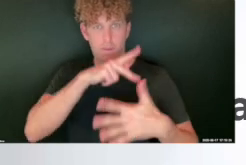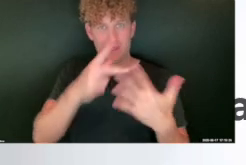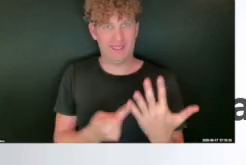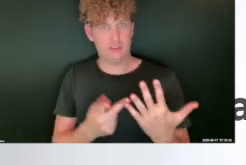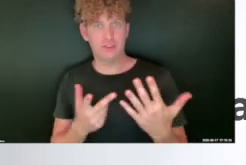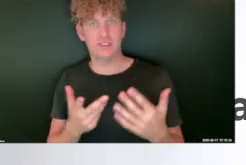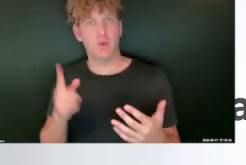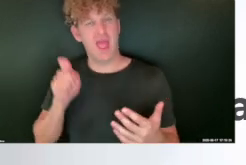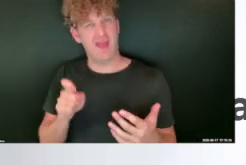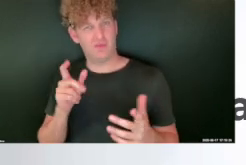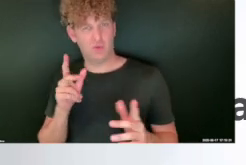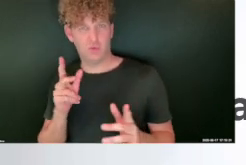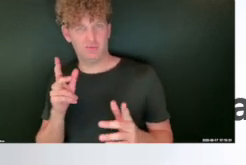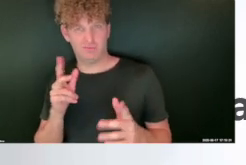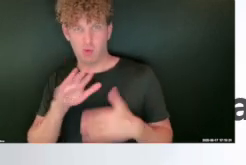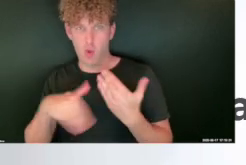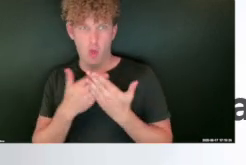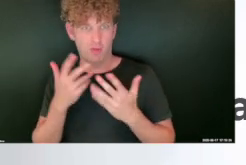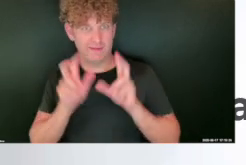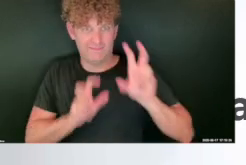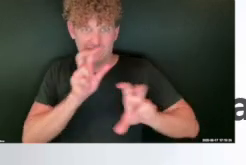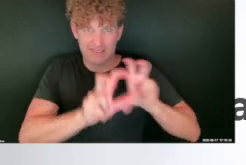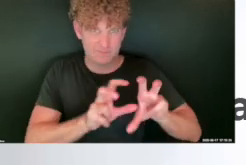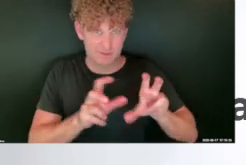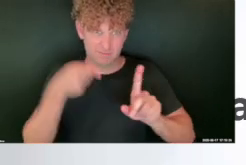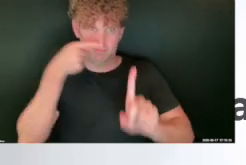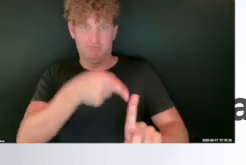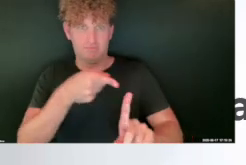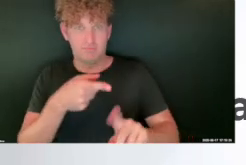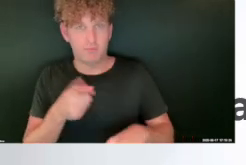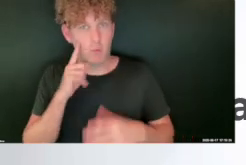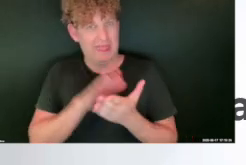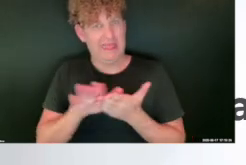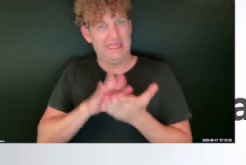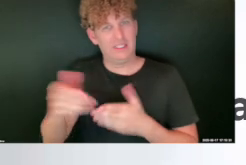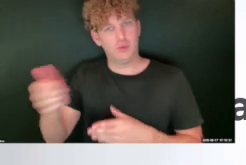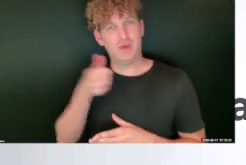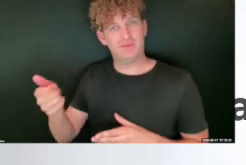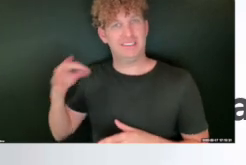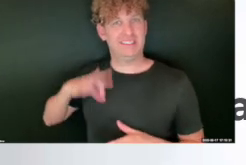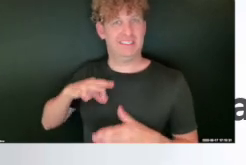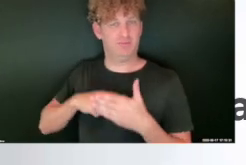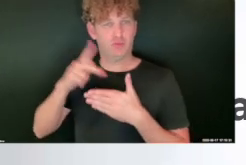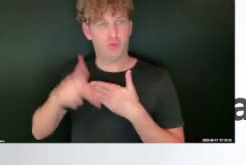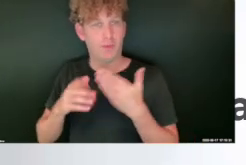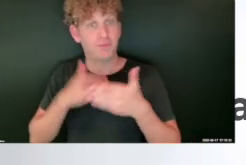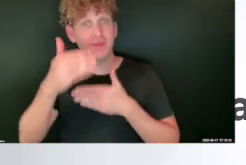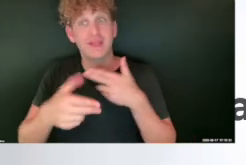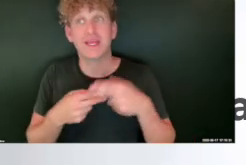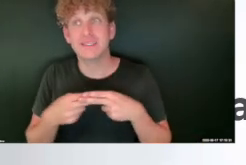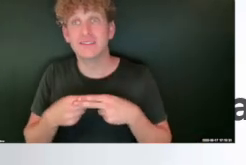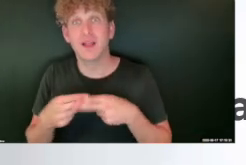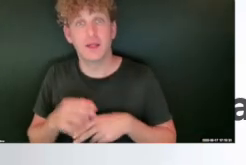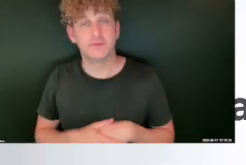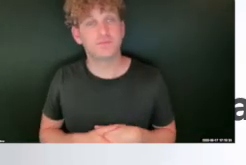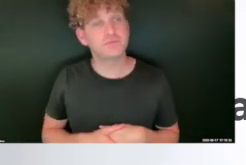trying to go a little slower and pause for our interpreters. It's important to note that